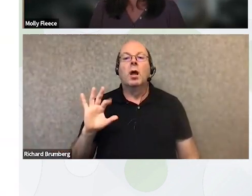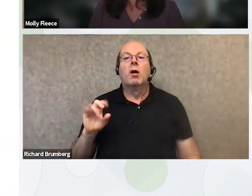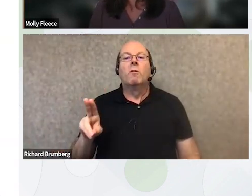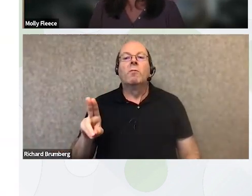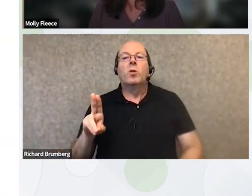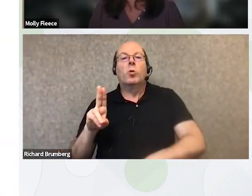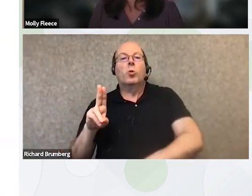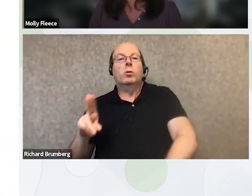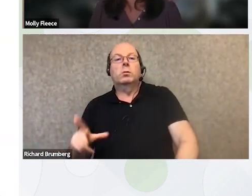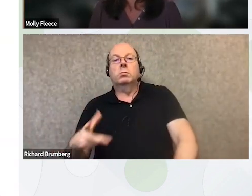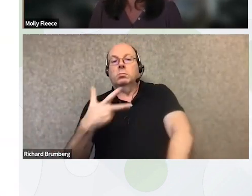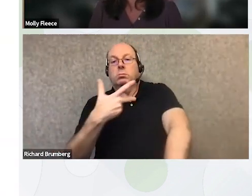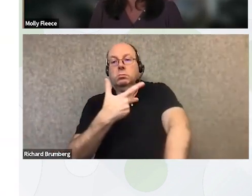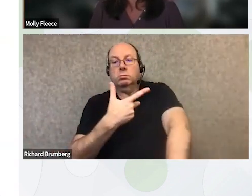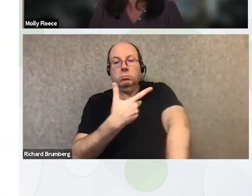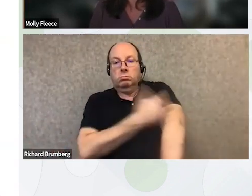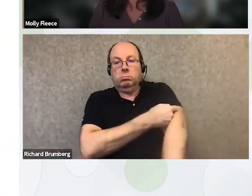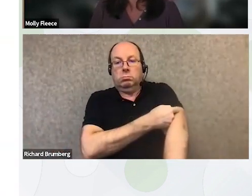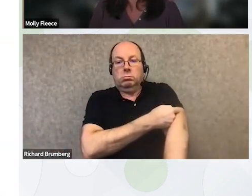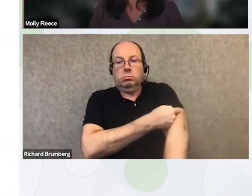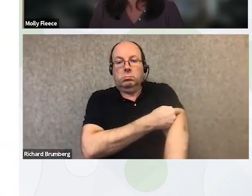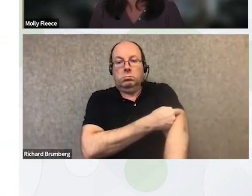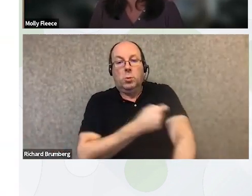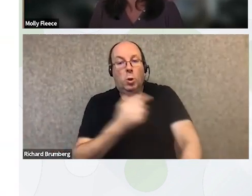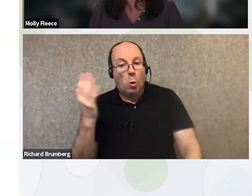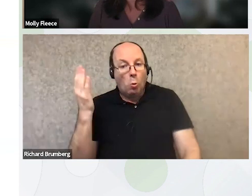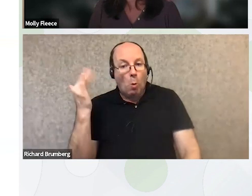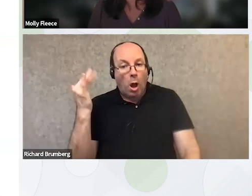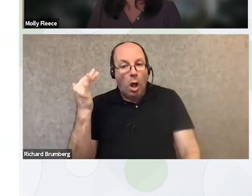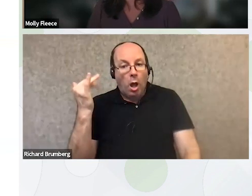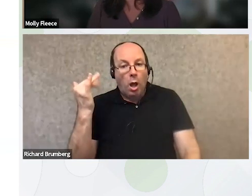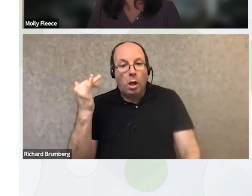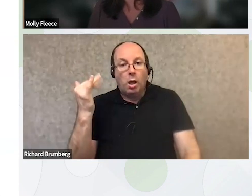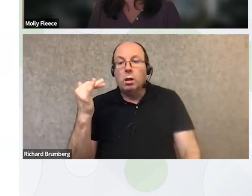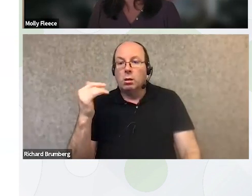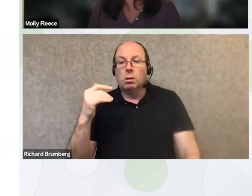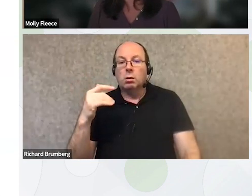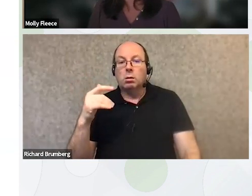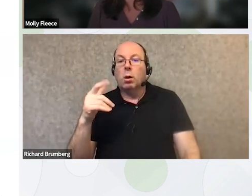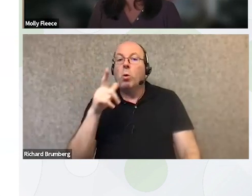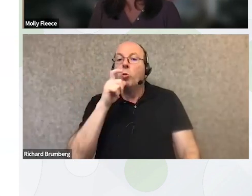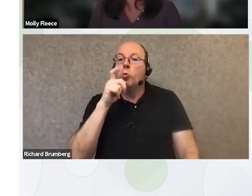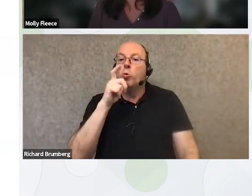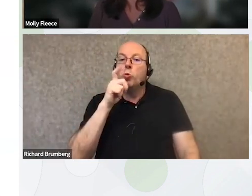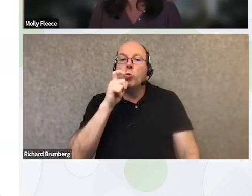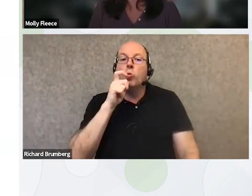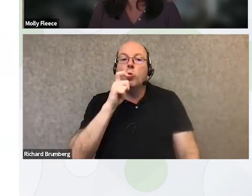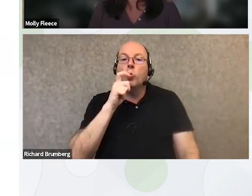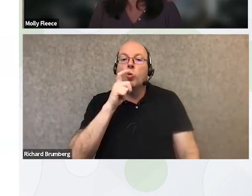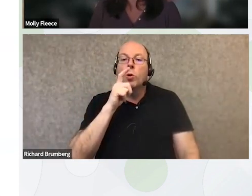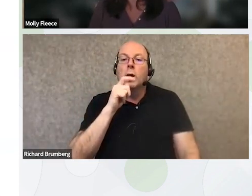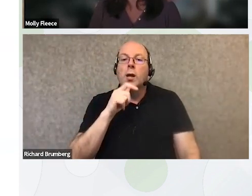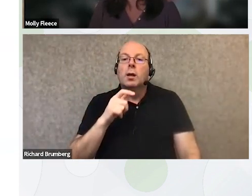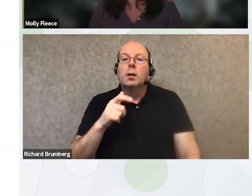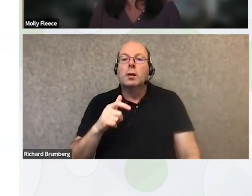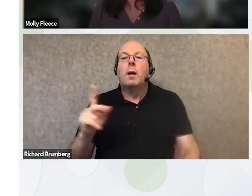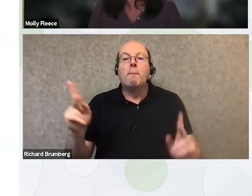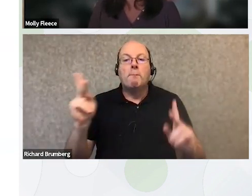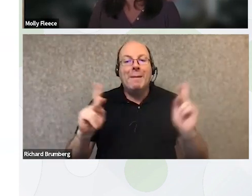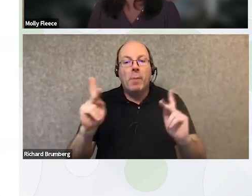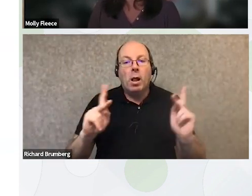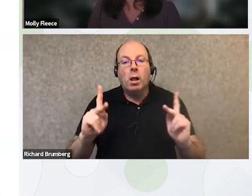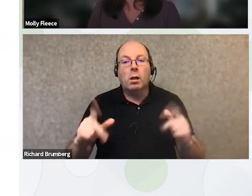influenza vaccination, this is recommended for all residents and healthcare